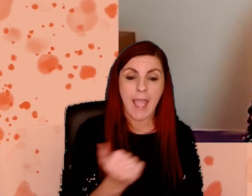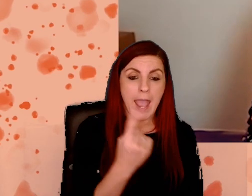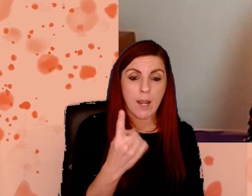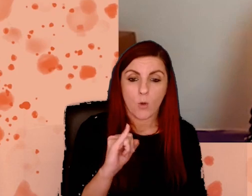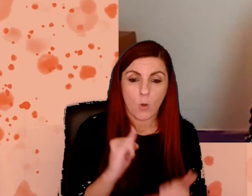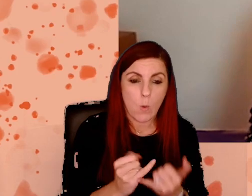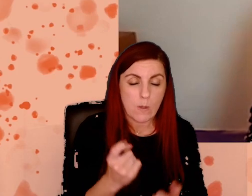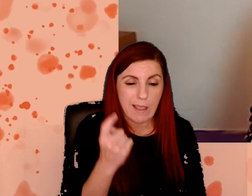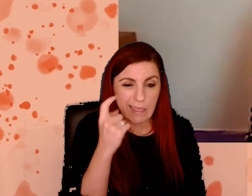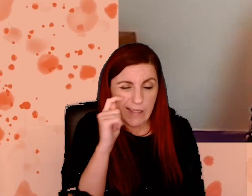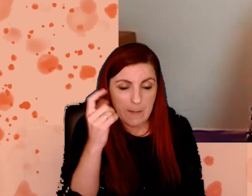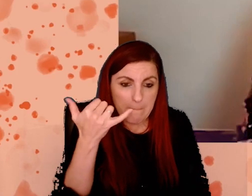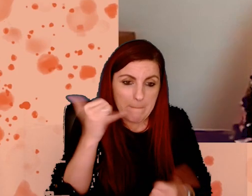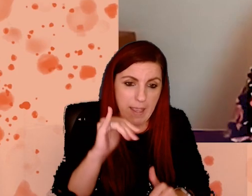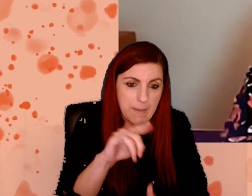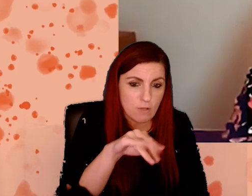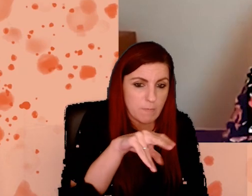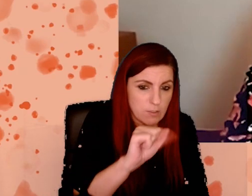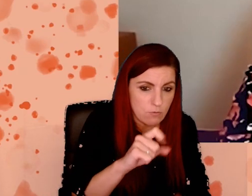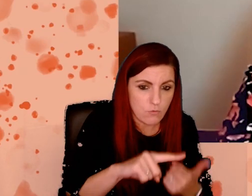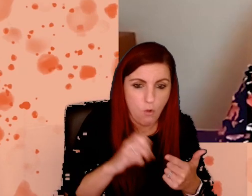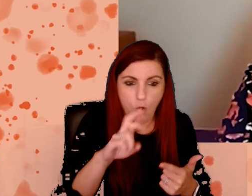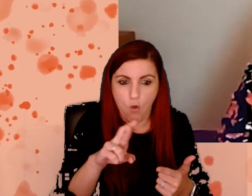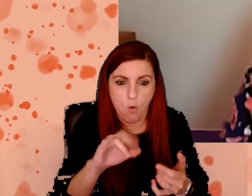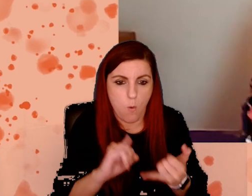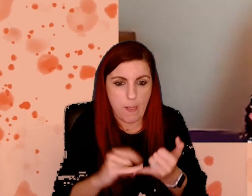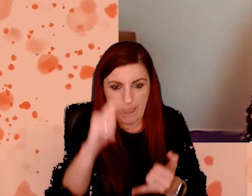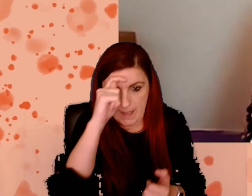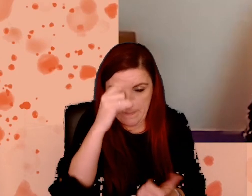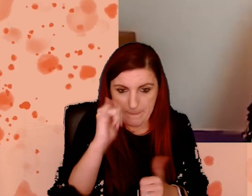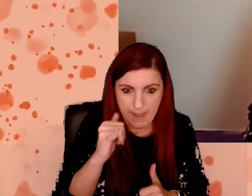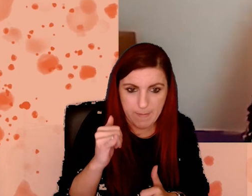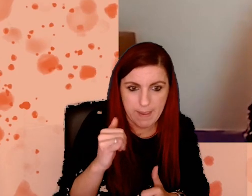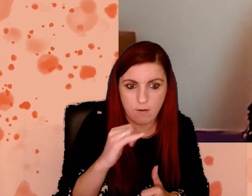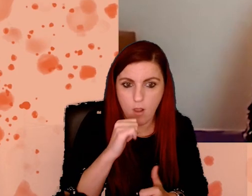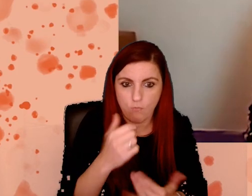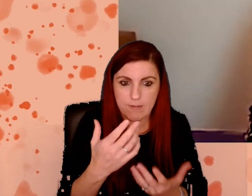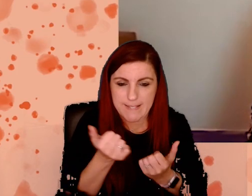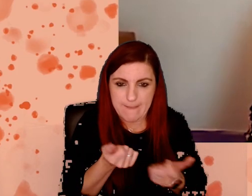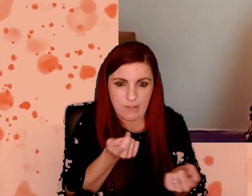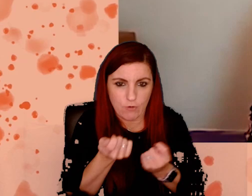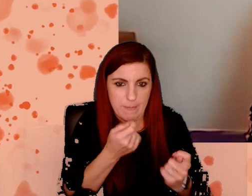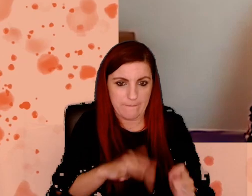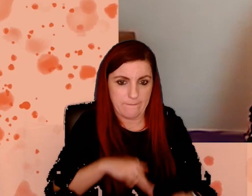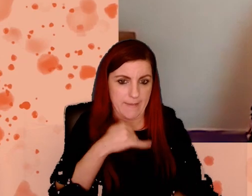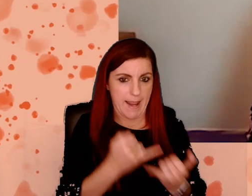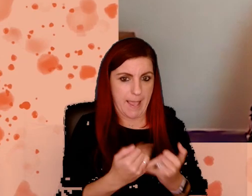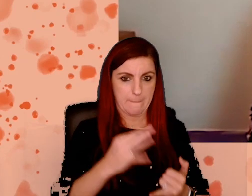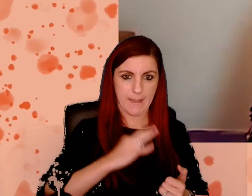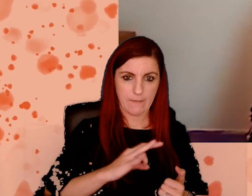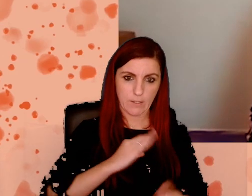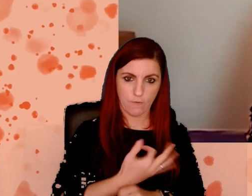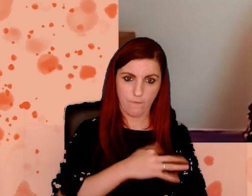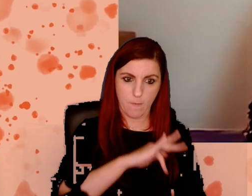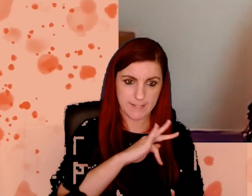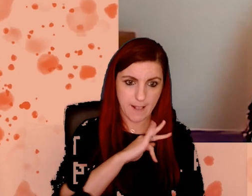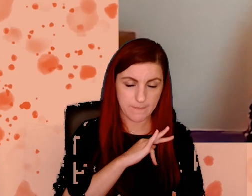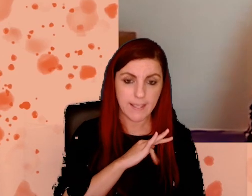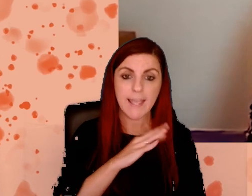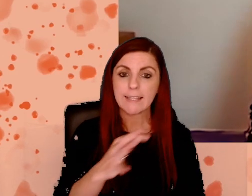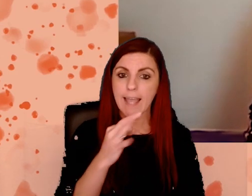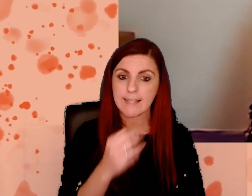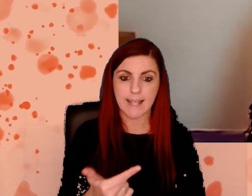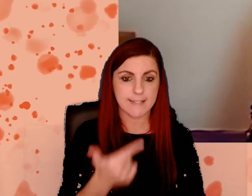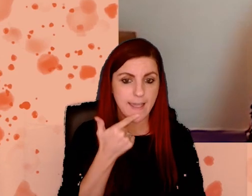who suspects they have endometriosis, or who, you know, is maybe not receiving the treatment that they feel is beneficial to them, get